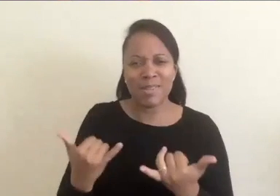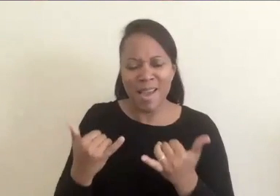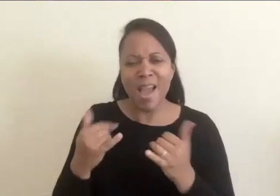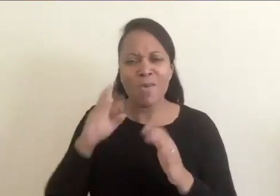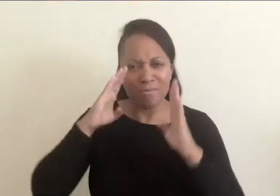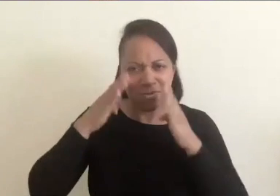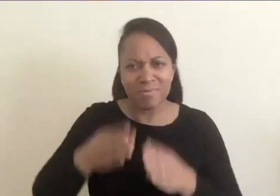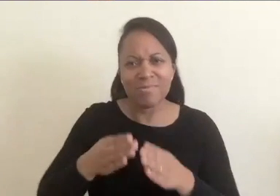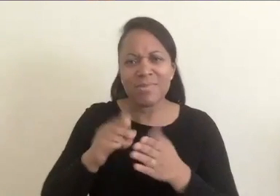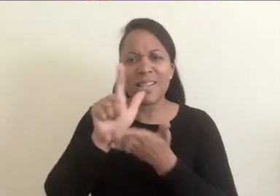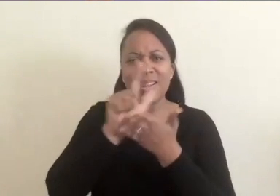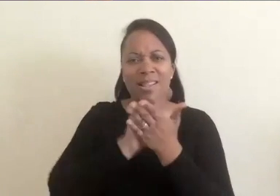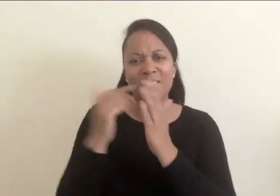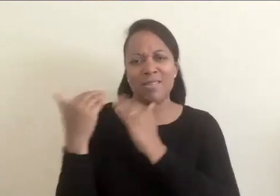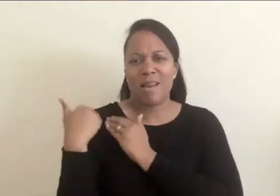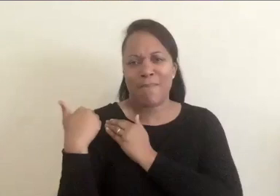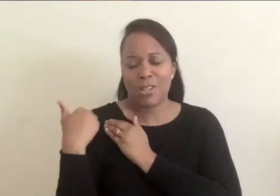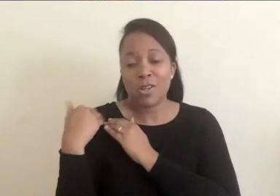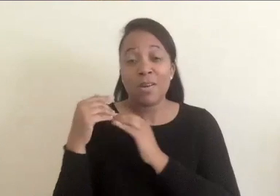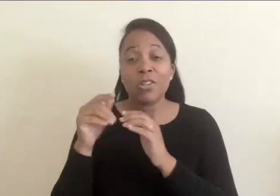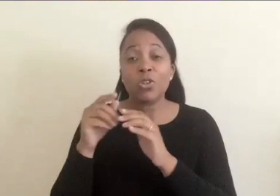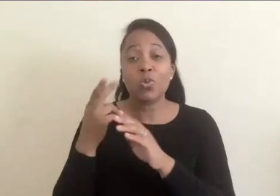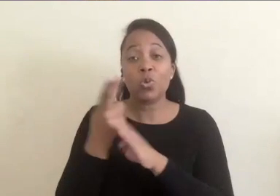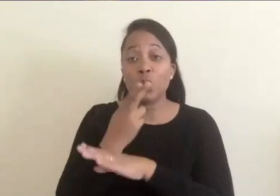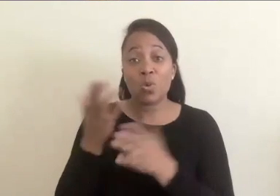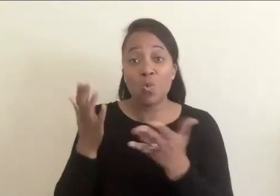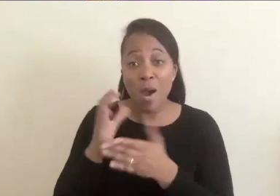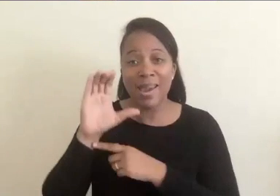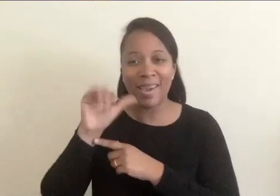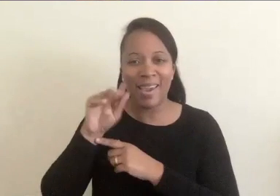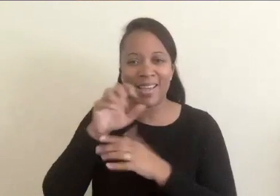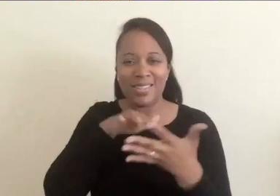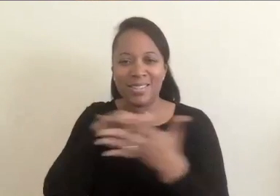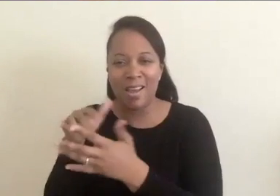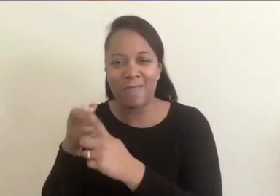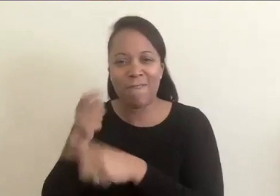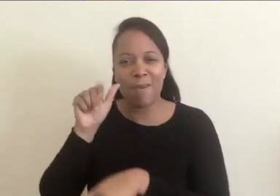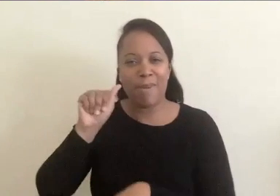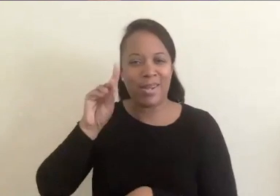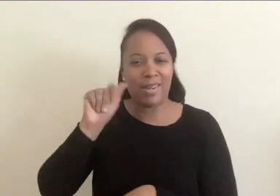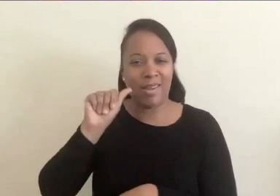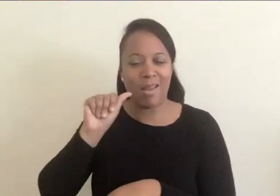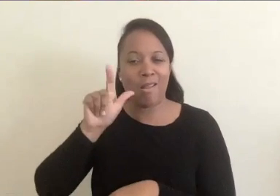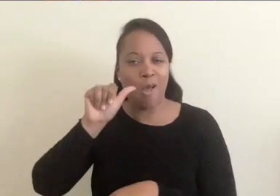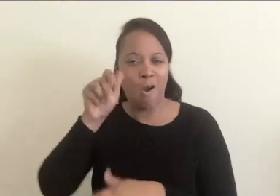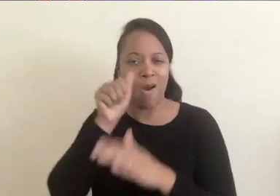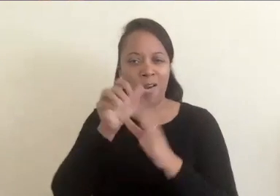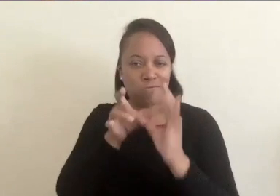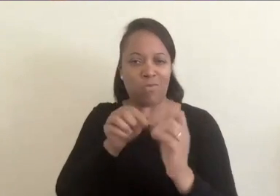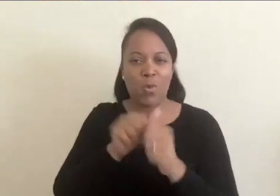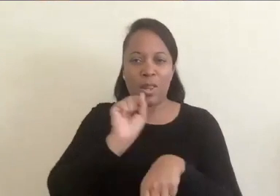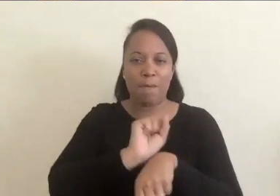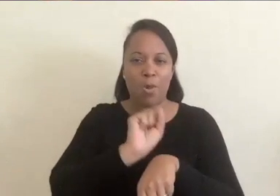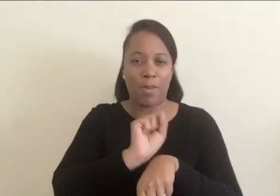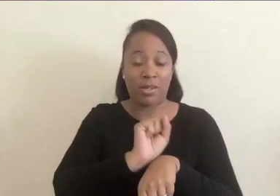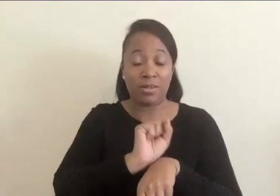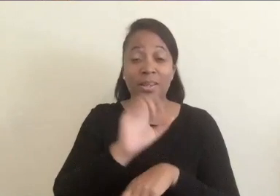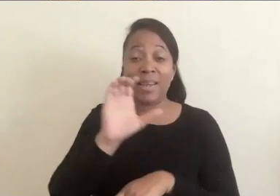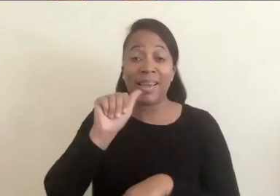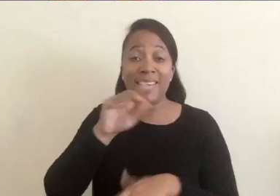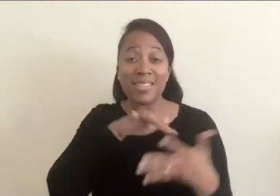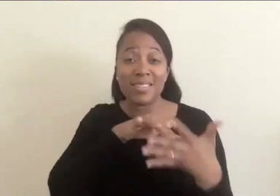be highlighting legal liabilities using legal case studies resulting from ADA law in employment, with case